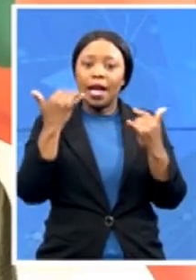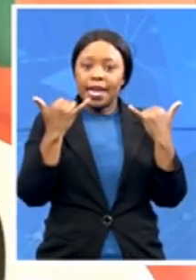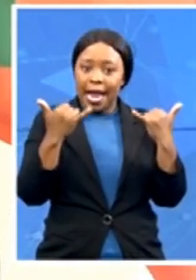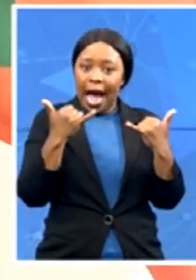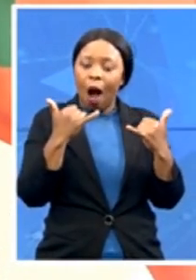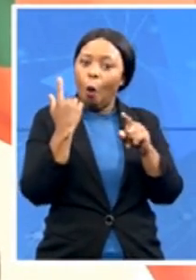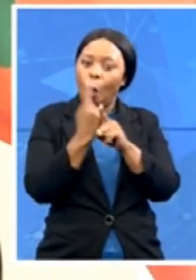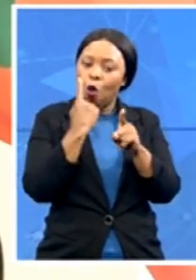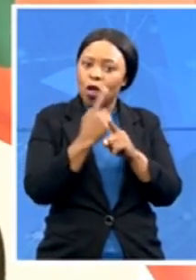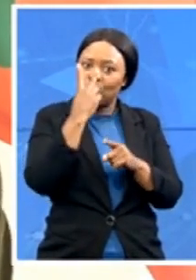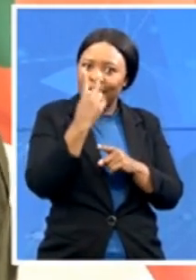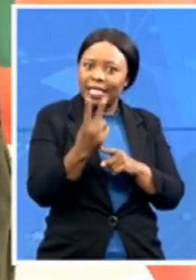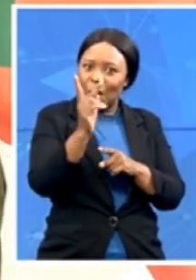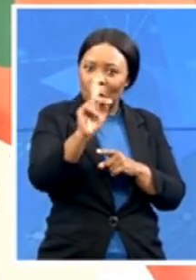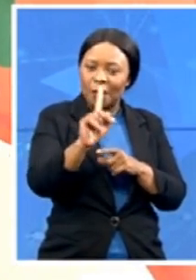isnow